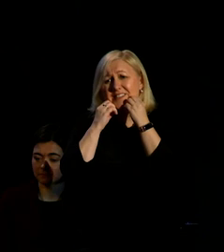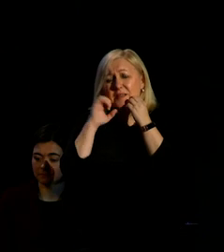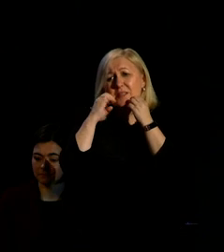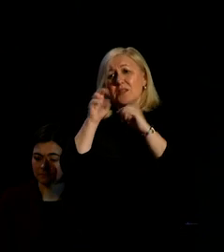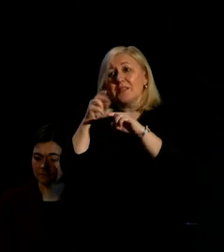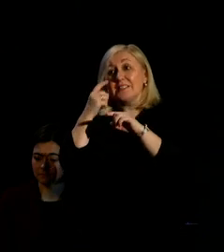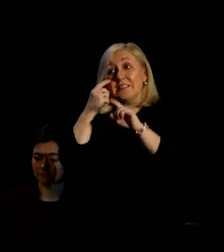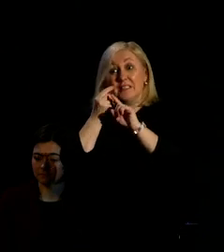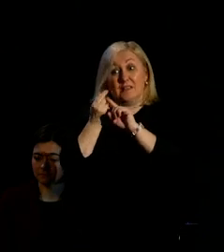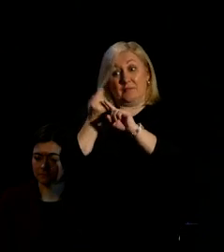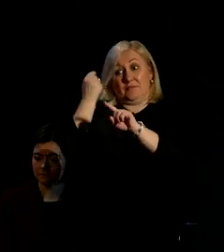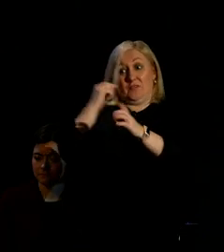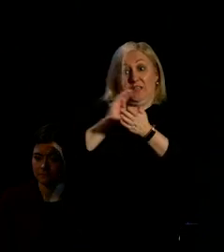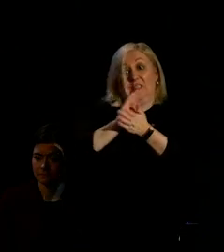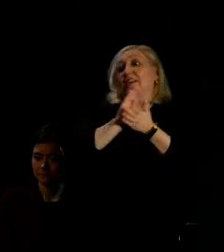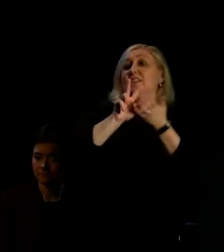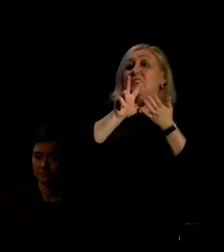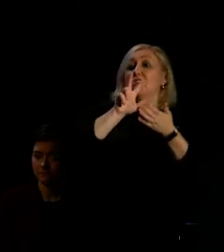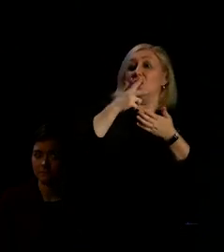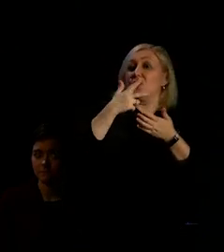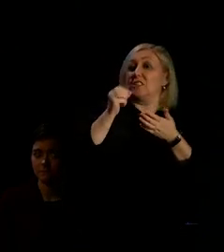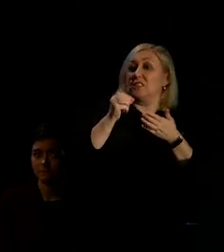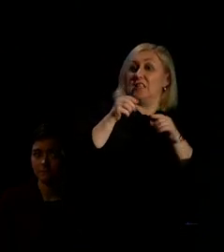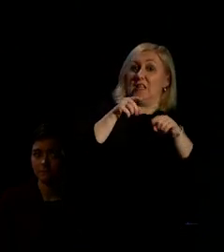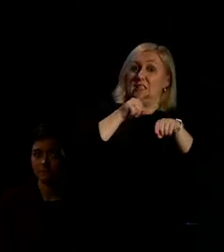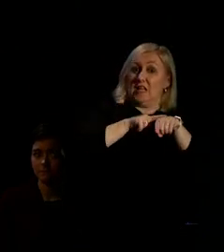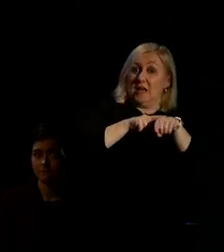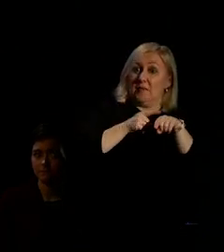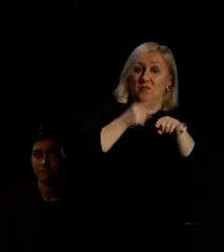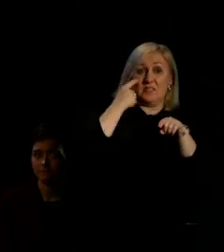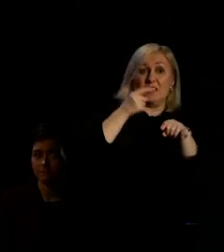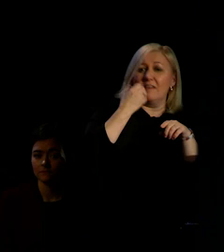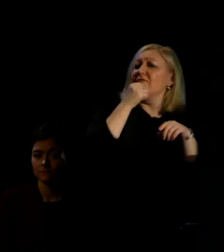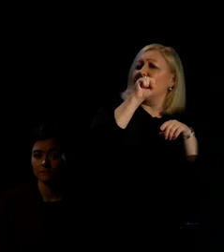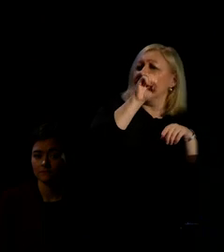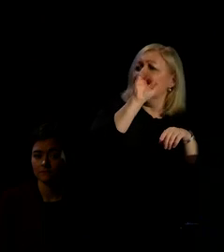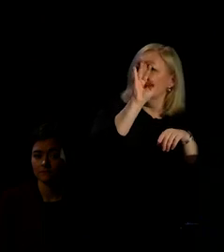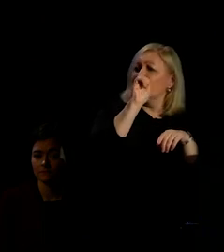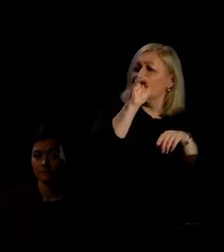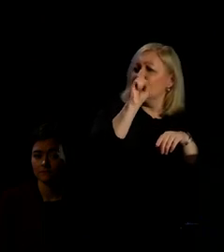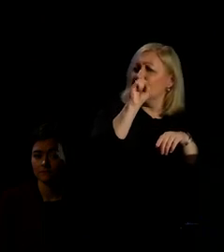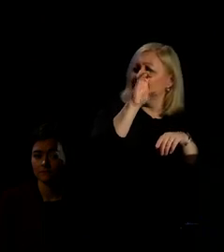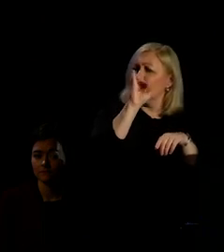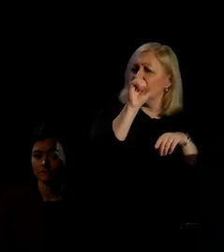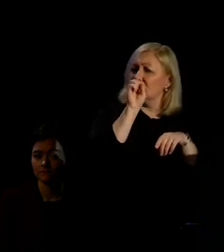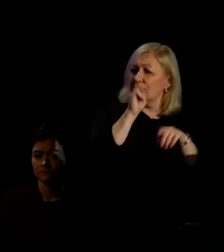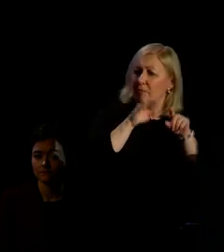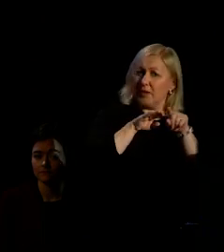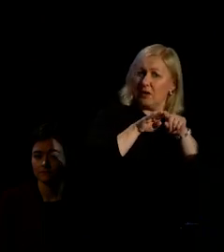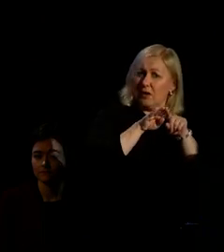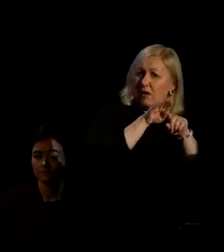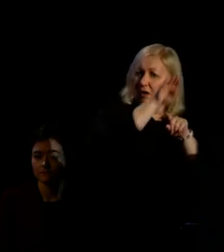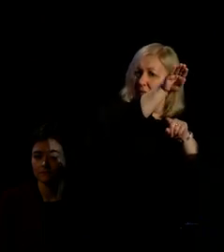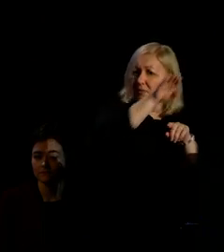rise of fascism in the 1930s and our contemporary humanitarian and democratic crisis appear to be lost on